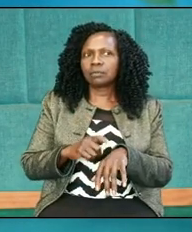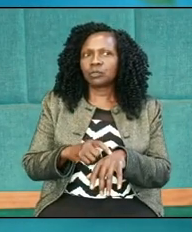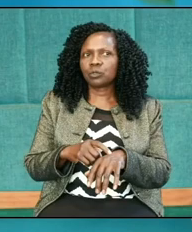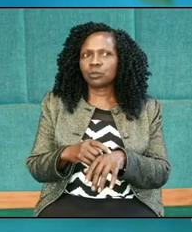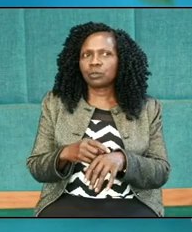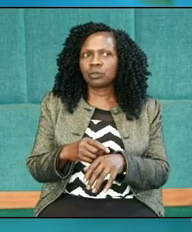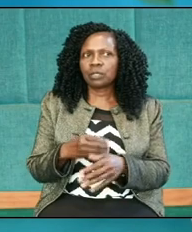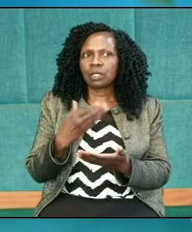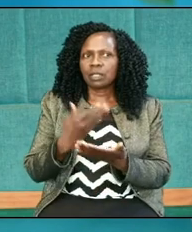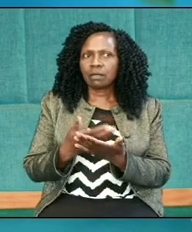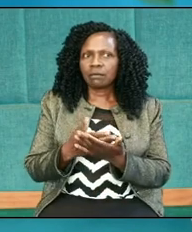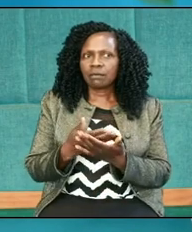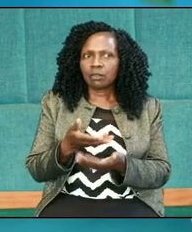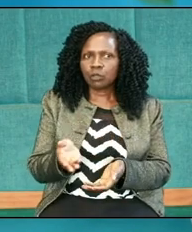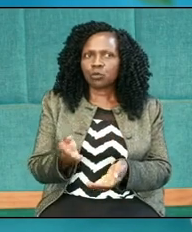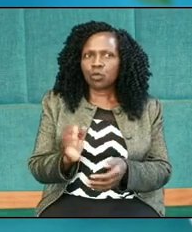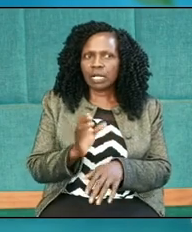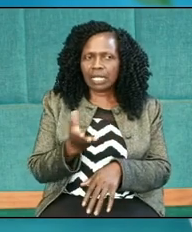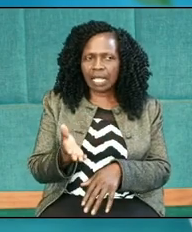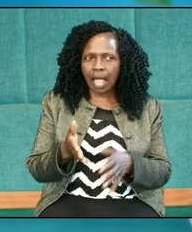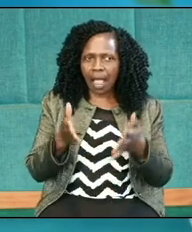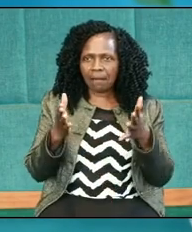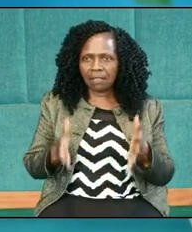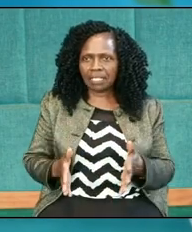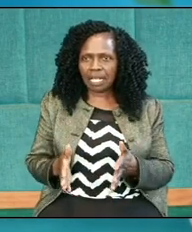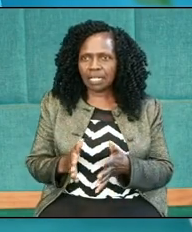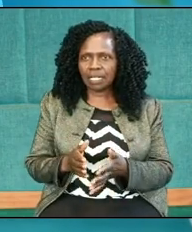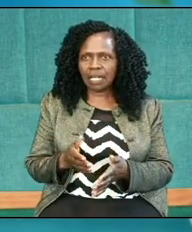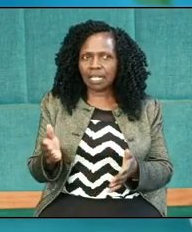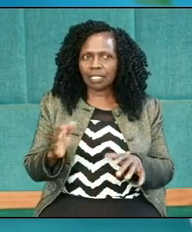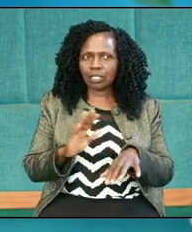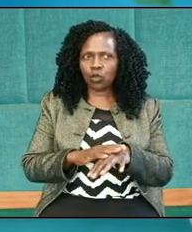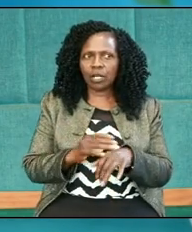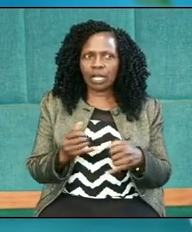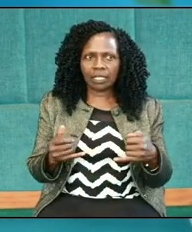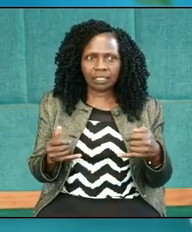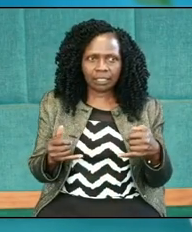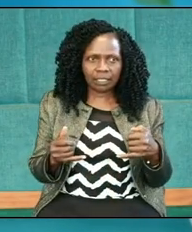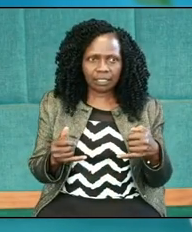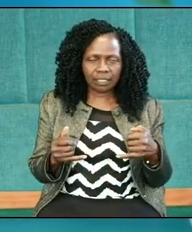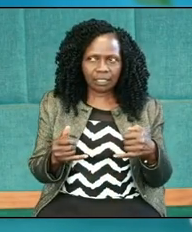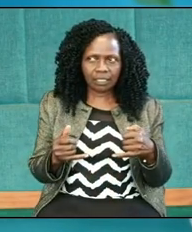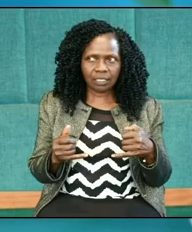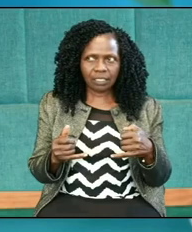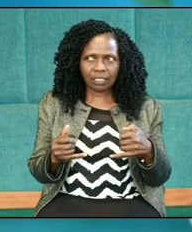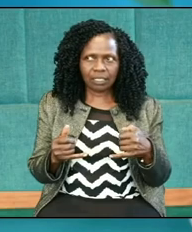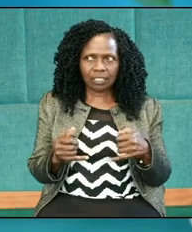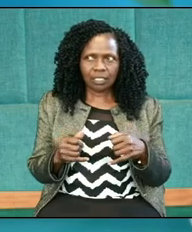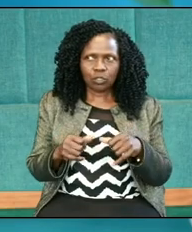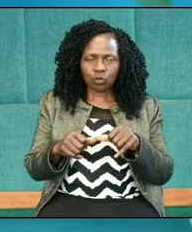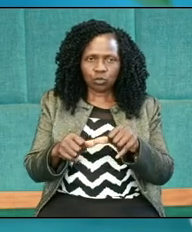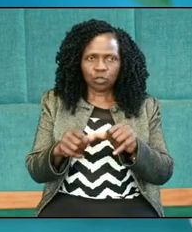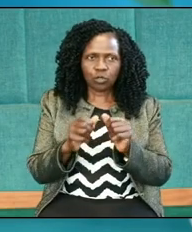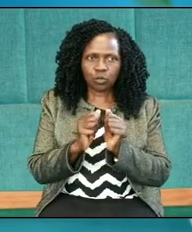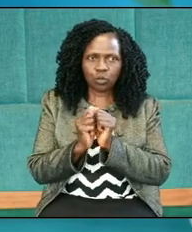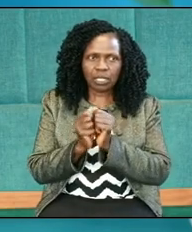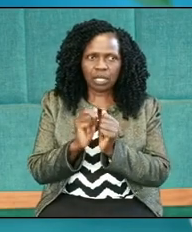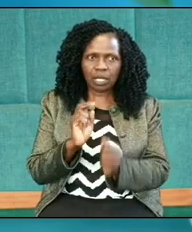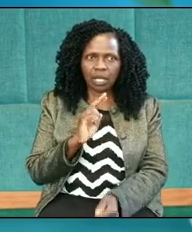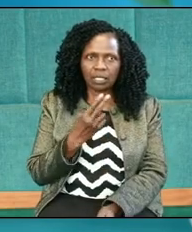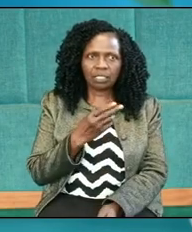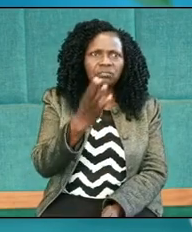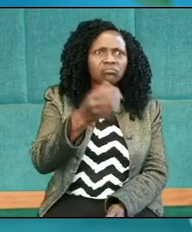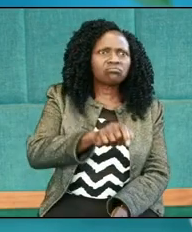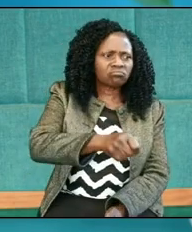virtually. It's another privilege God has accepted that we be able to come again and continue with our series of mental